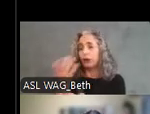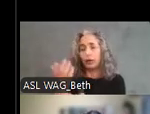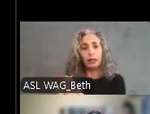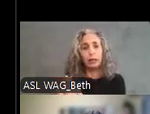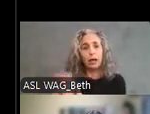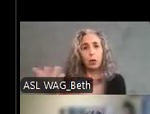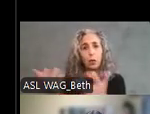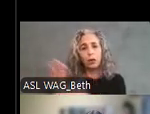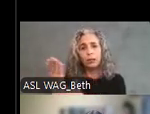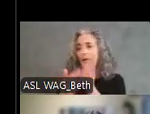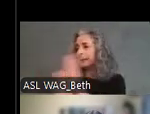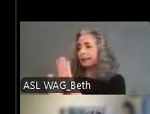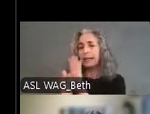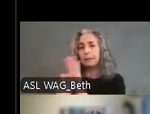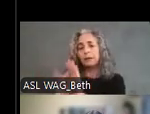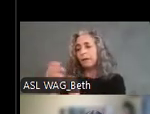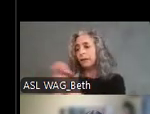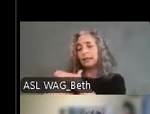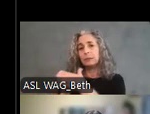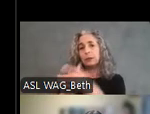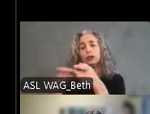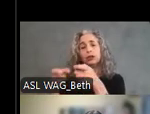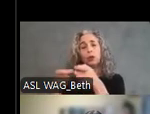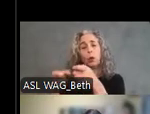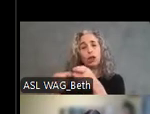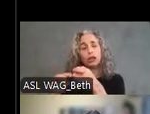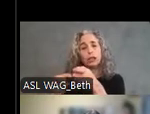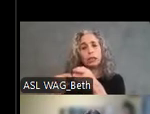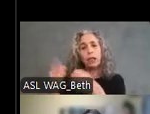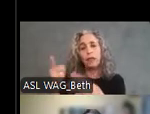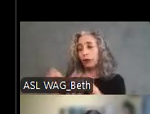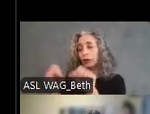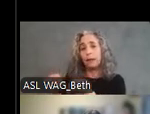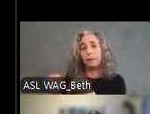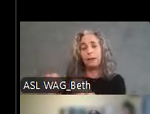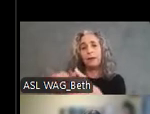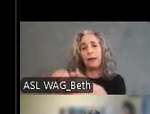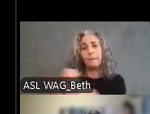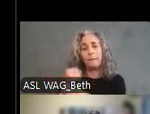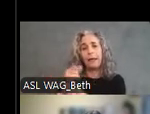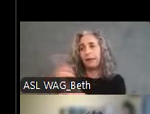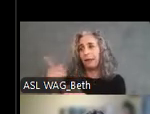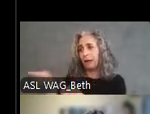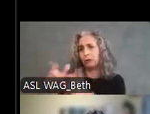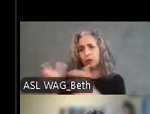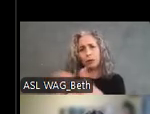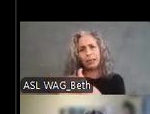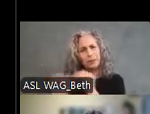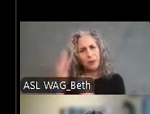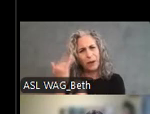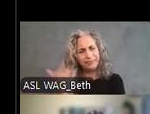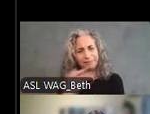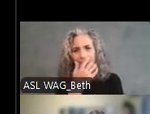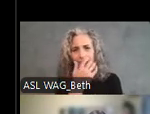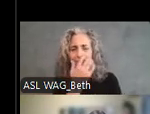some examples of accessible controllers, and what are their capabilities that make them so accessible? So